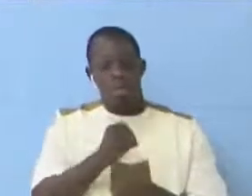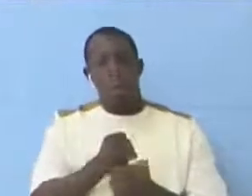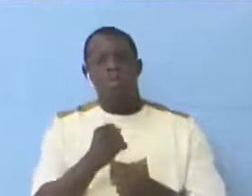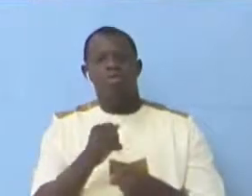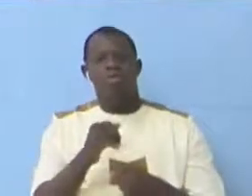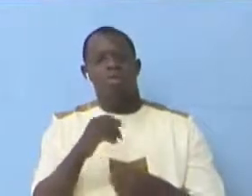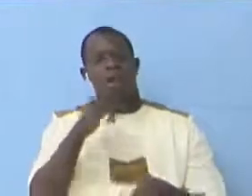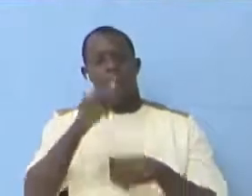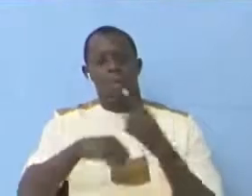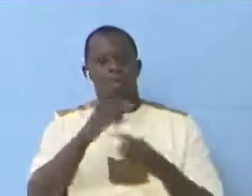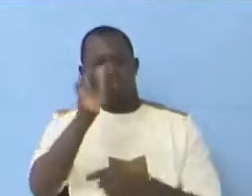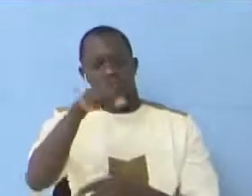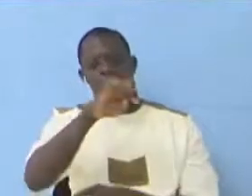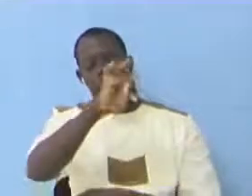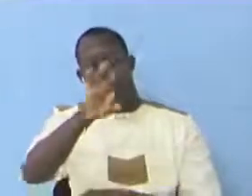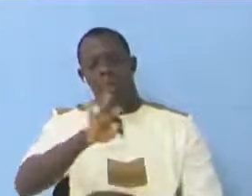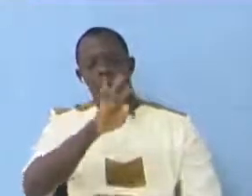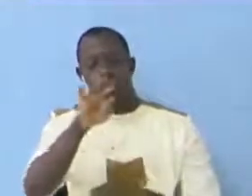naka la def ci sa njaboot.